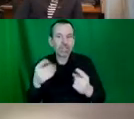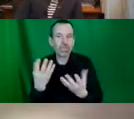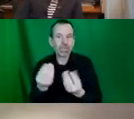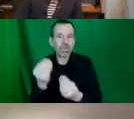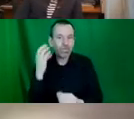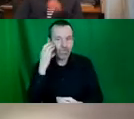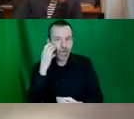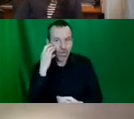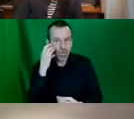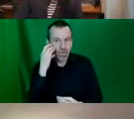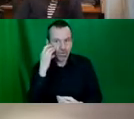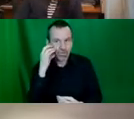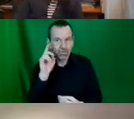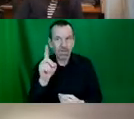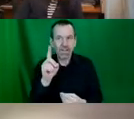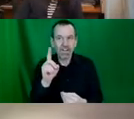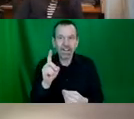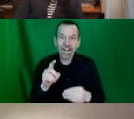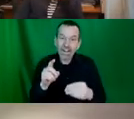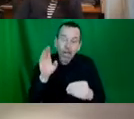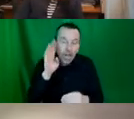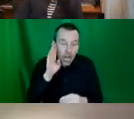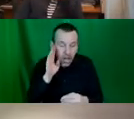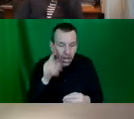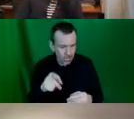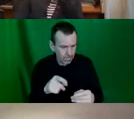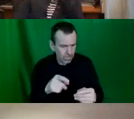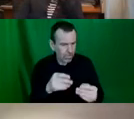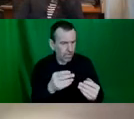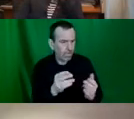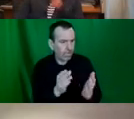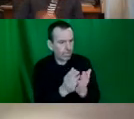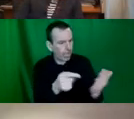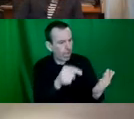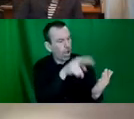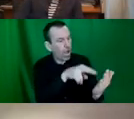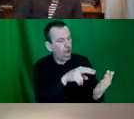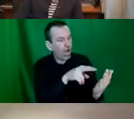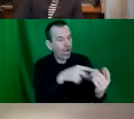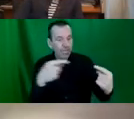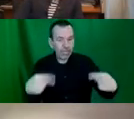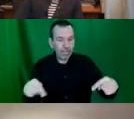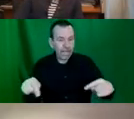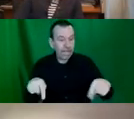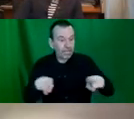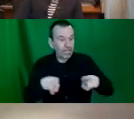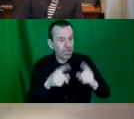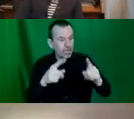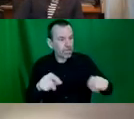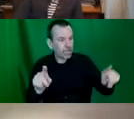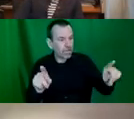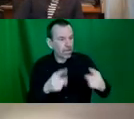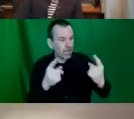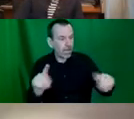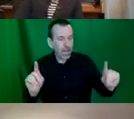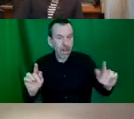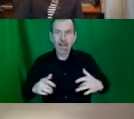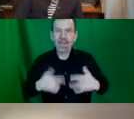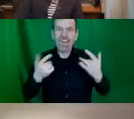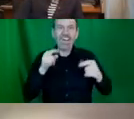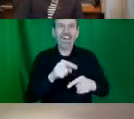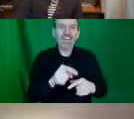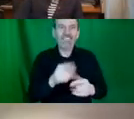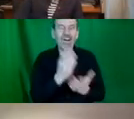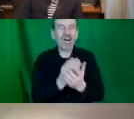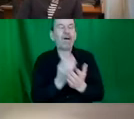intended. But as we listened to the music, the notes on the page started dancing before us. It was a wonderful,